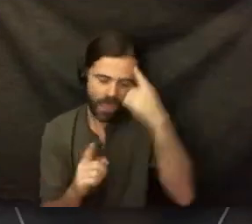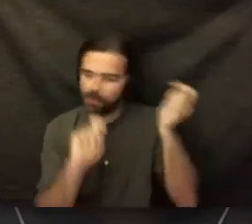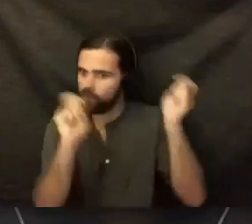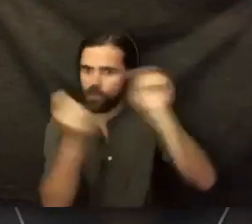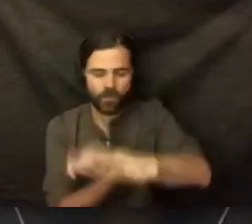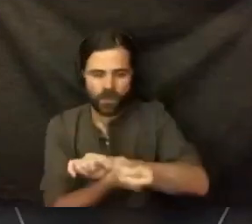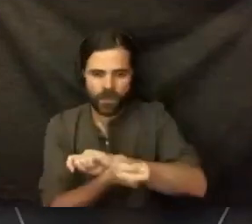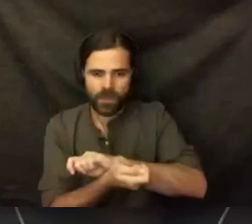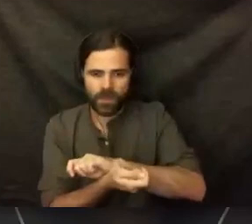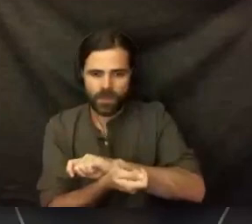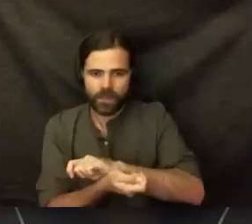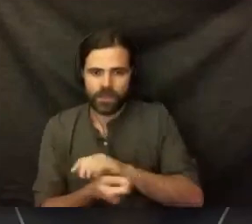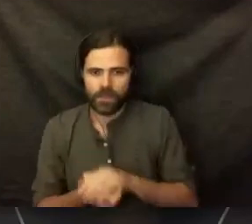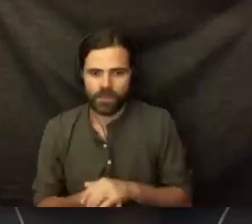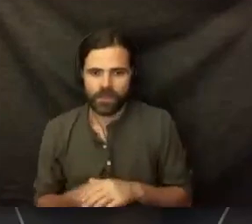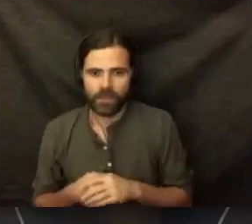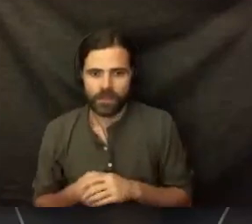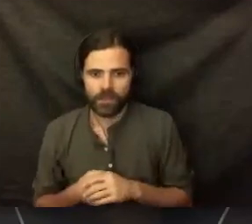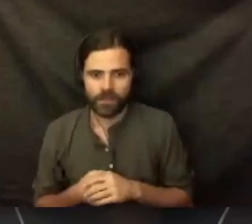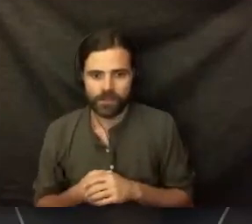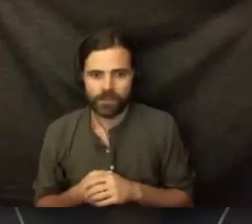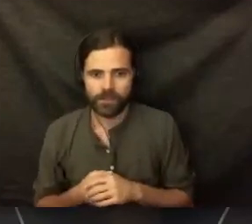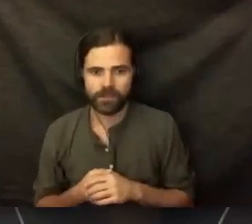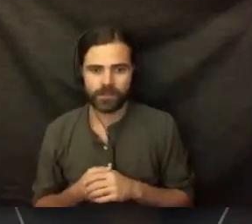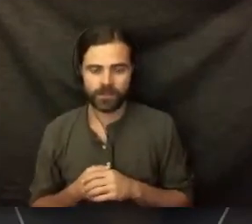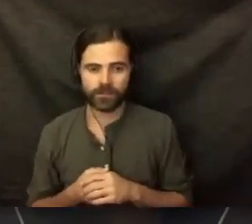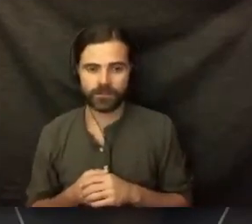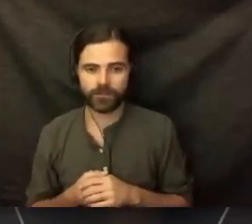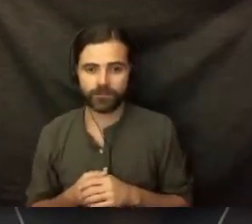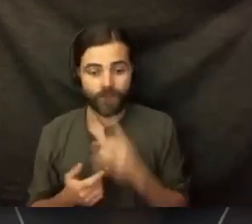of opening up this economy. So